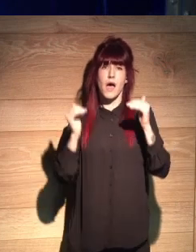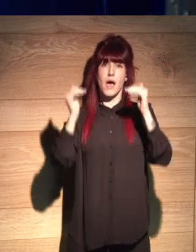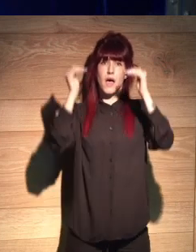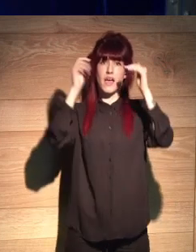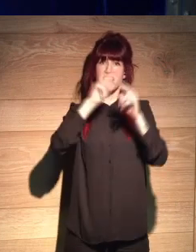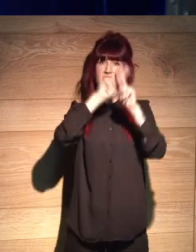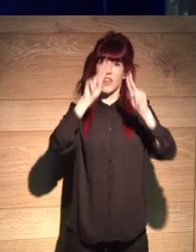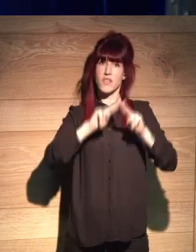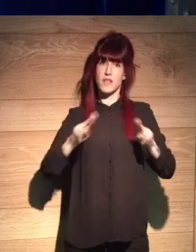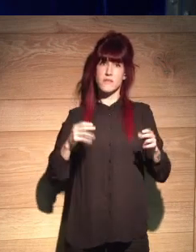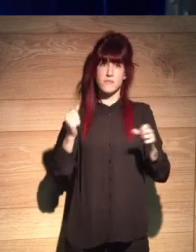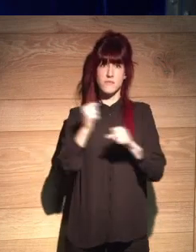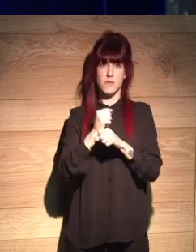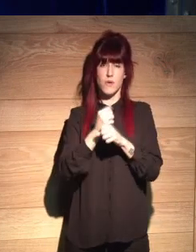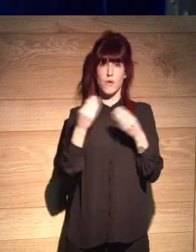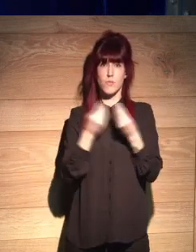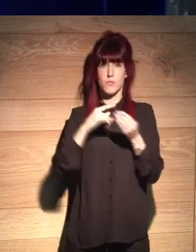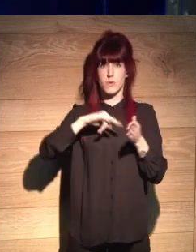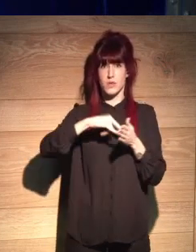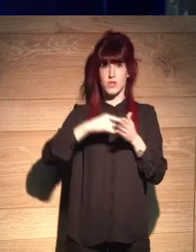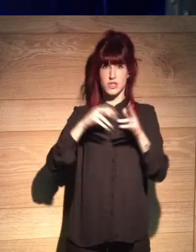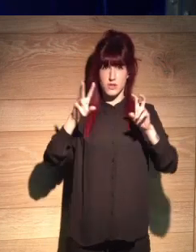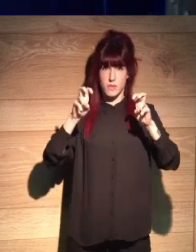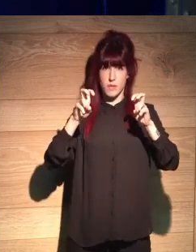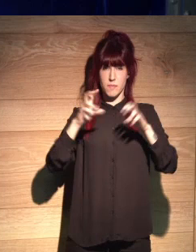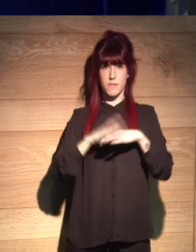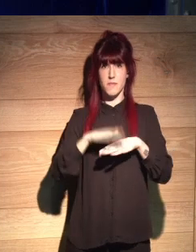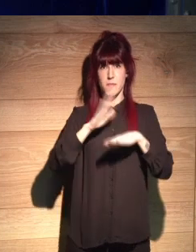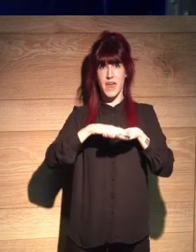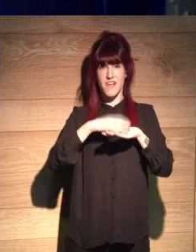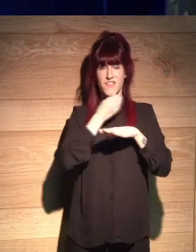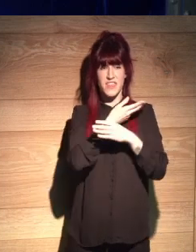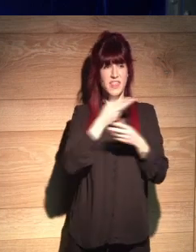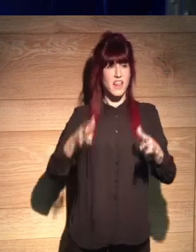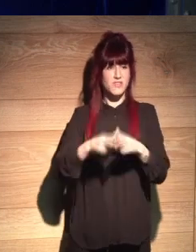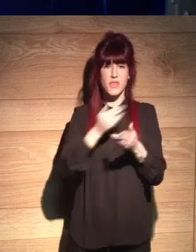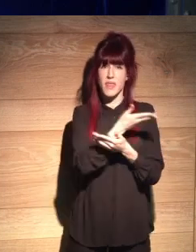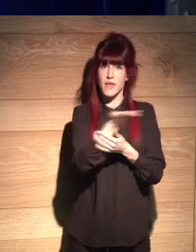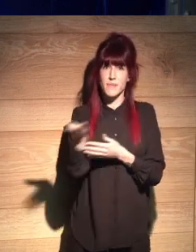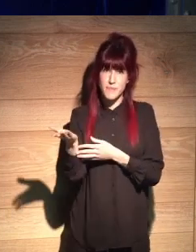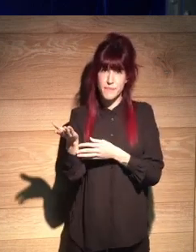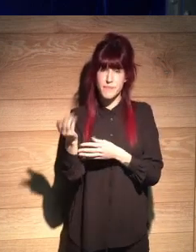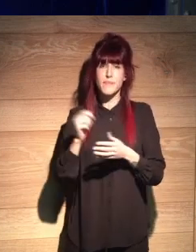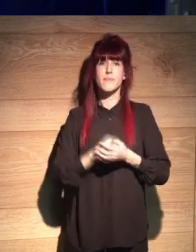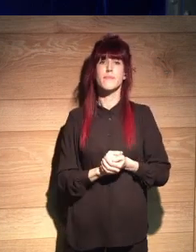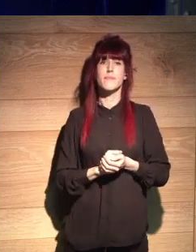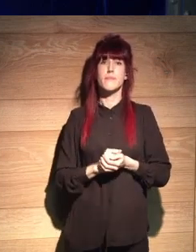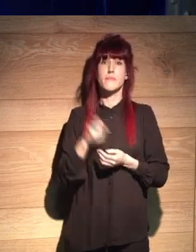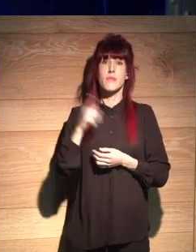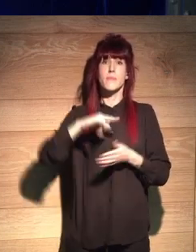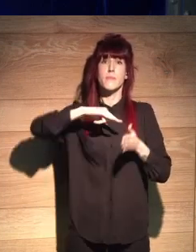innovation project for societal good. And also innovation